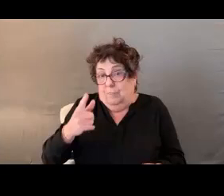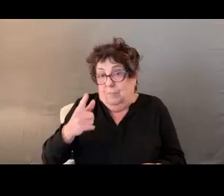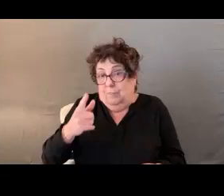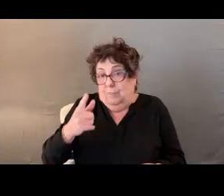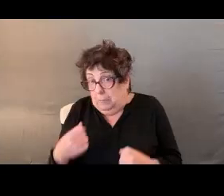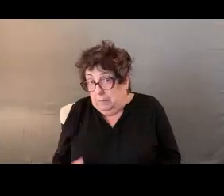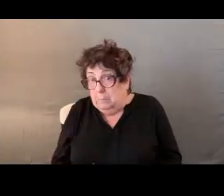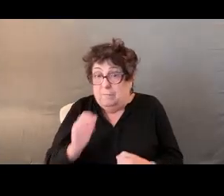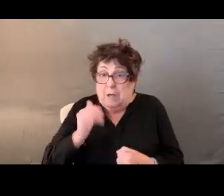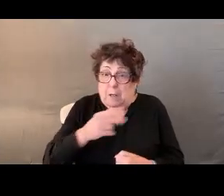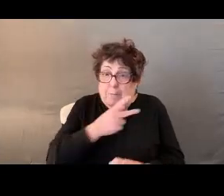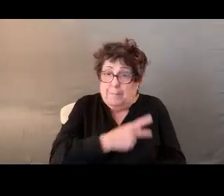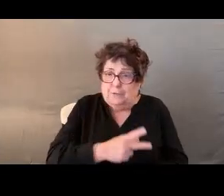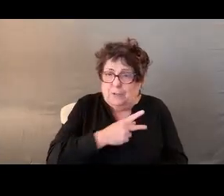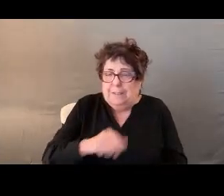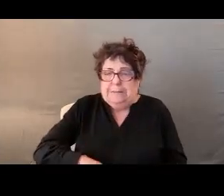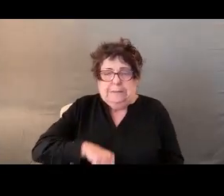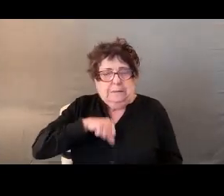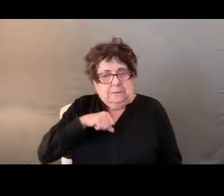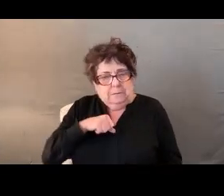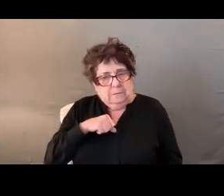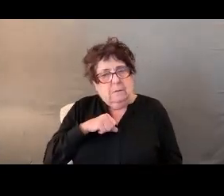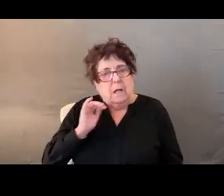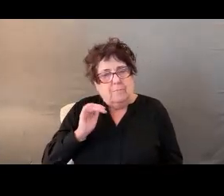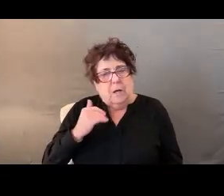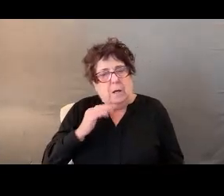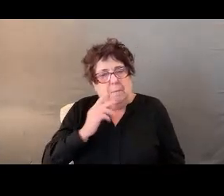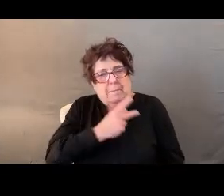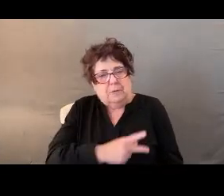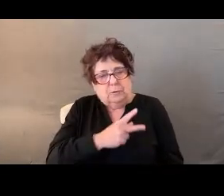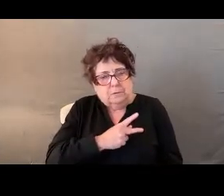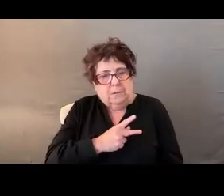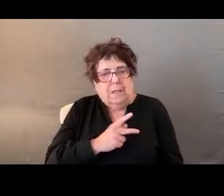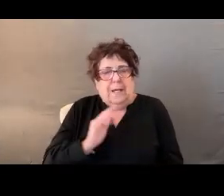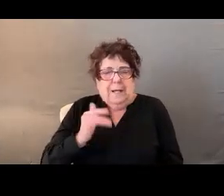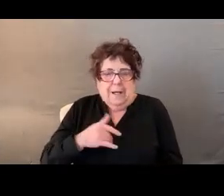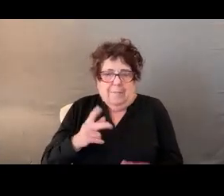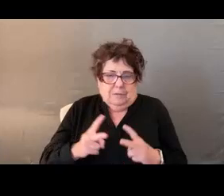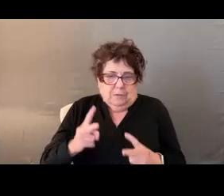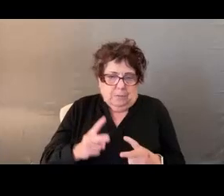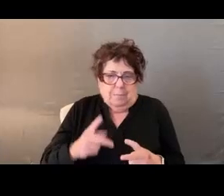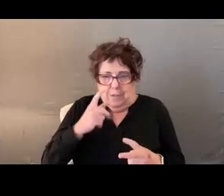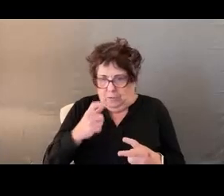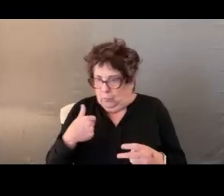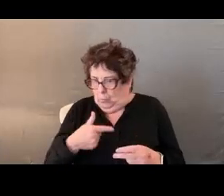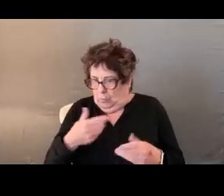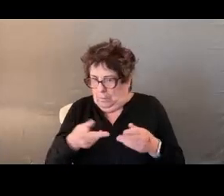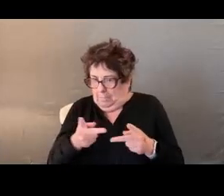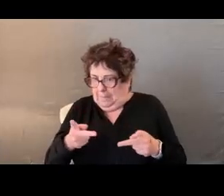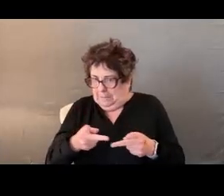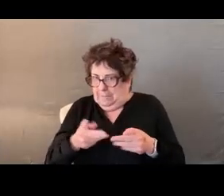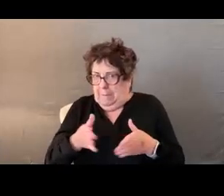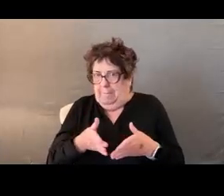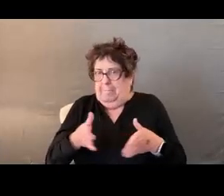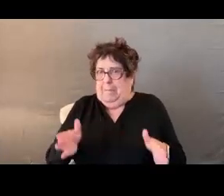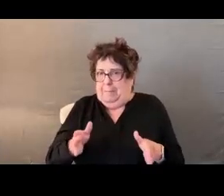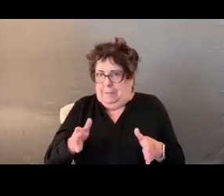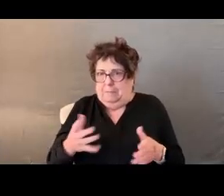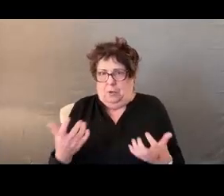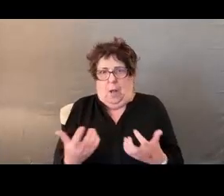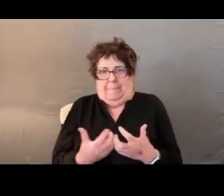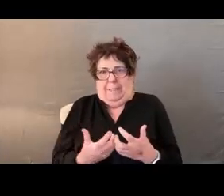and our visitors. Being that we're a place of public accommodation. There's also, of course, the challenges